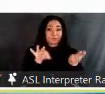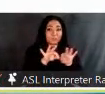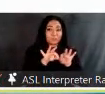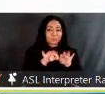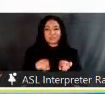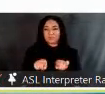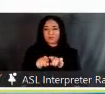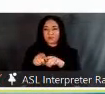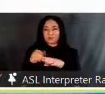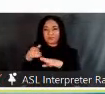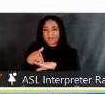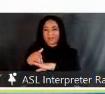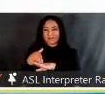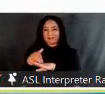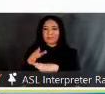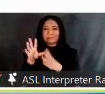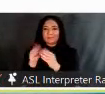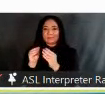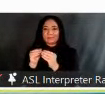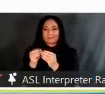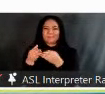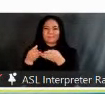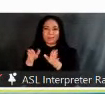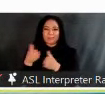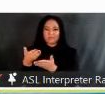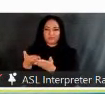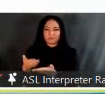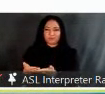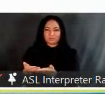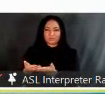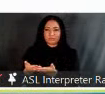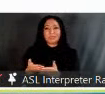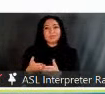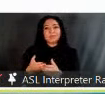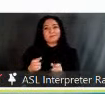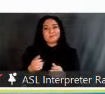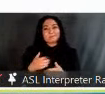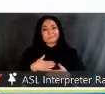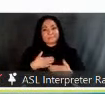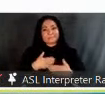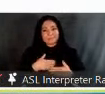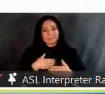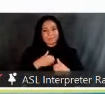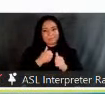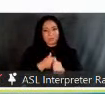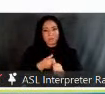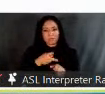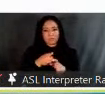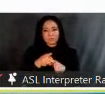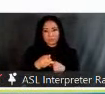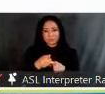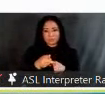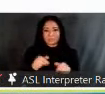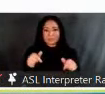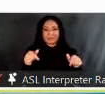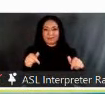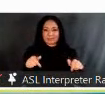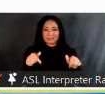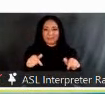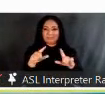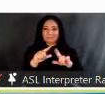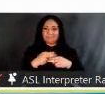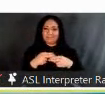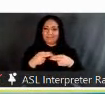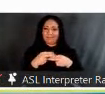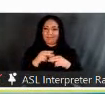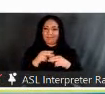of the public record. We kindly ask that you uphold standards of professionalism. This slide is pinned to make it easy for everyone